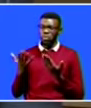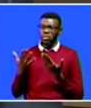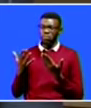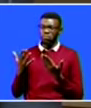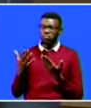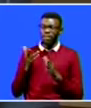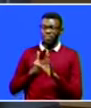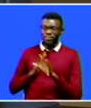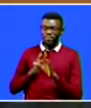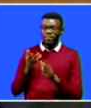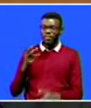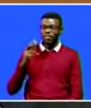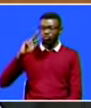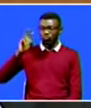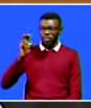million participants.